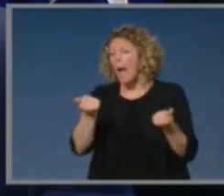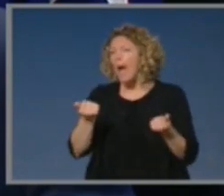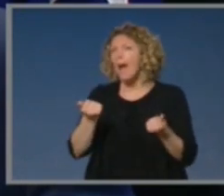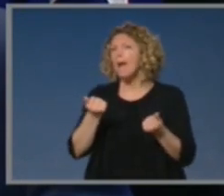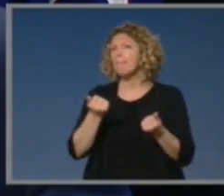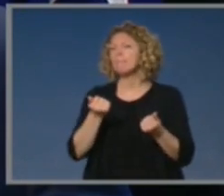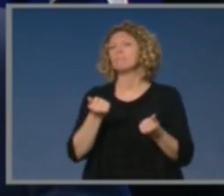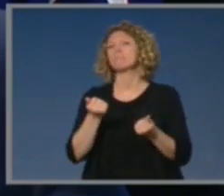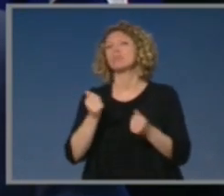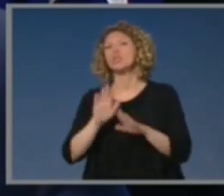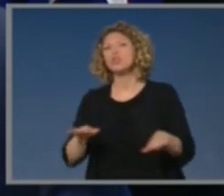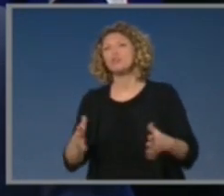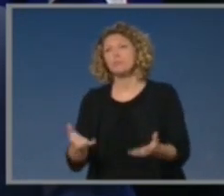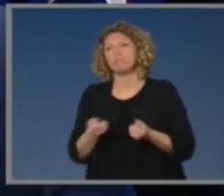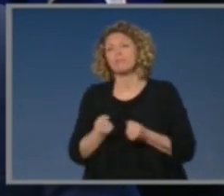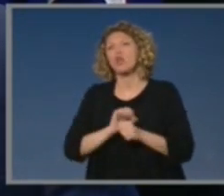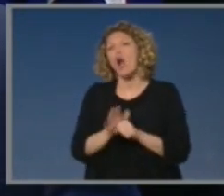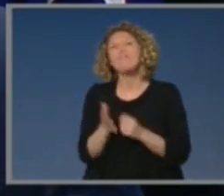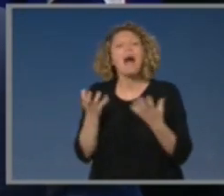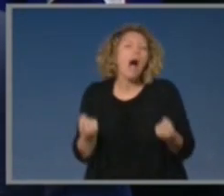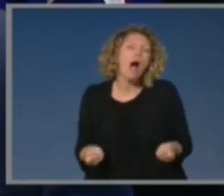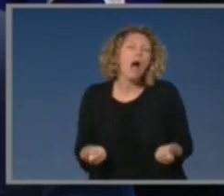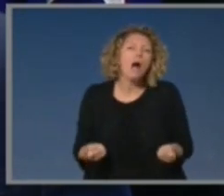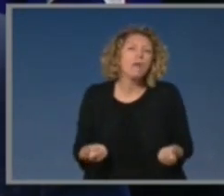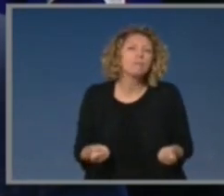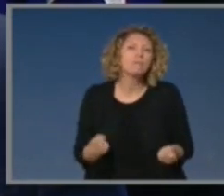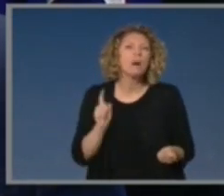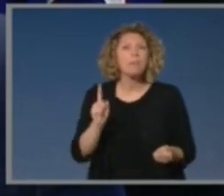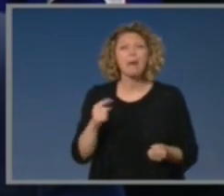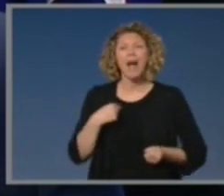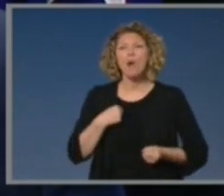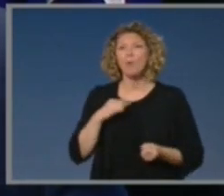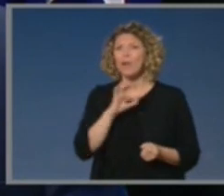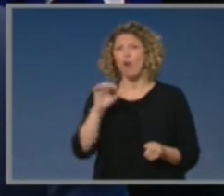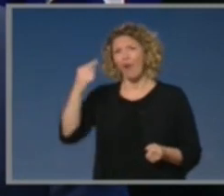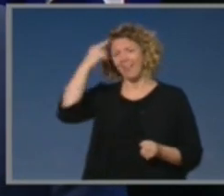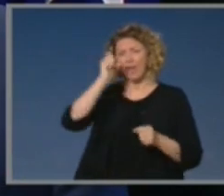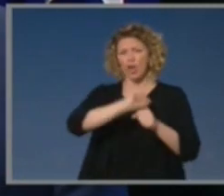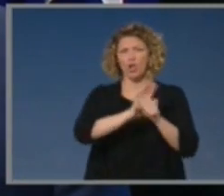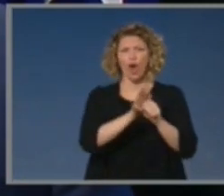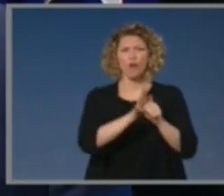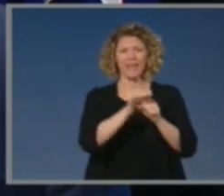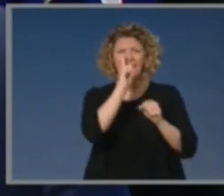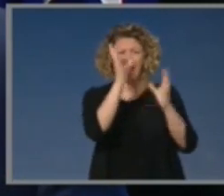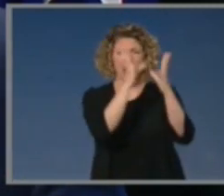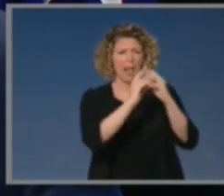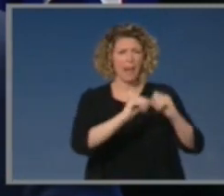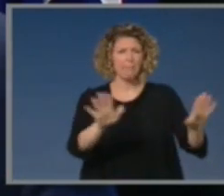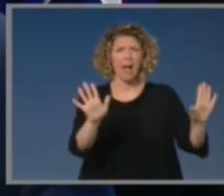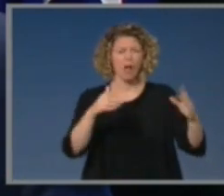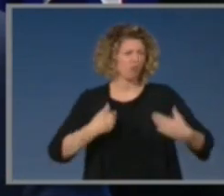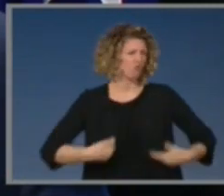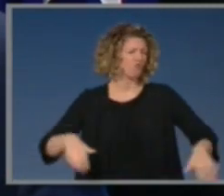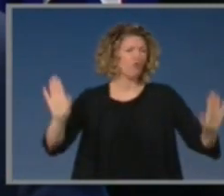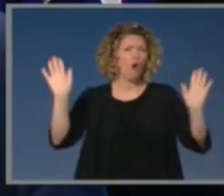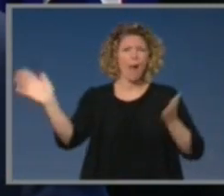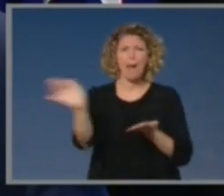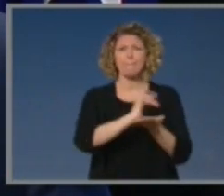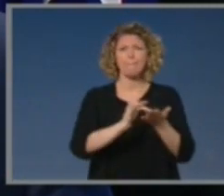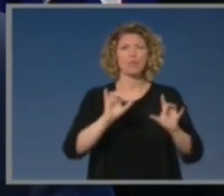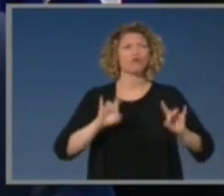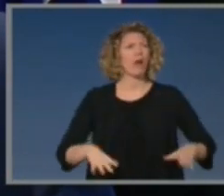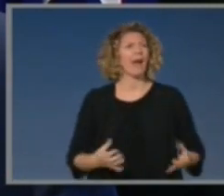happen. We aren't pursuing an eradication strategy, but those cases can be managed, and